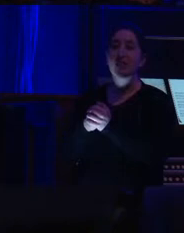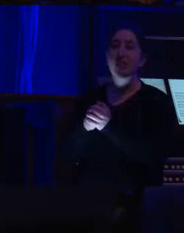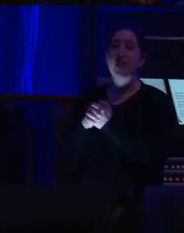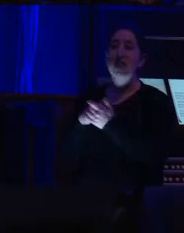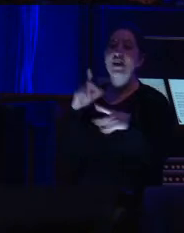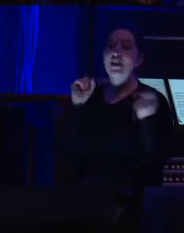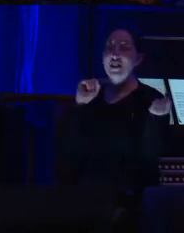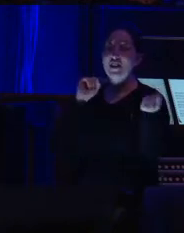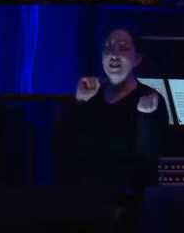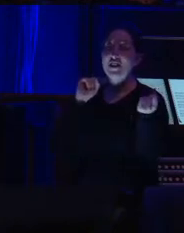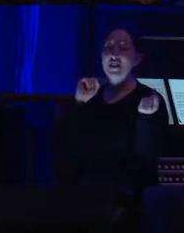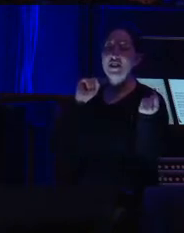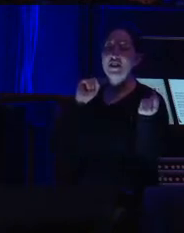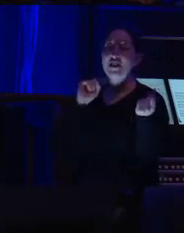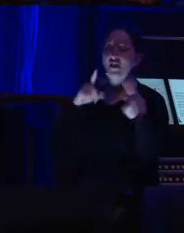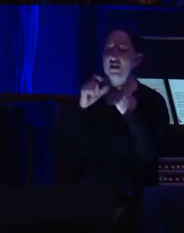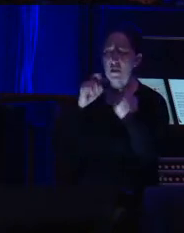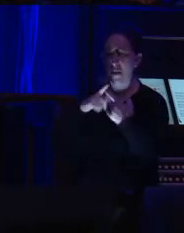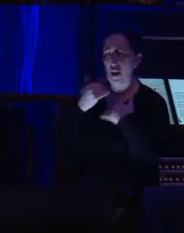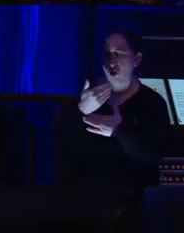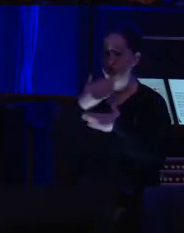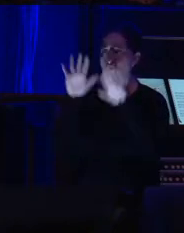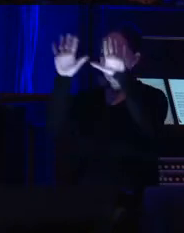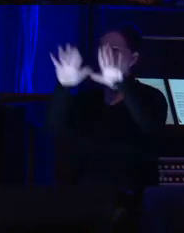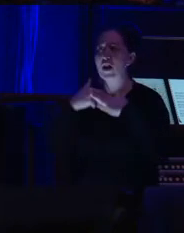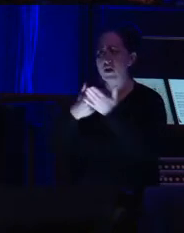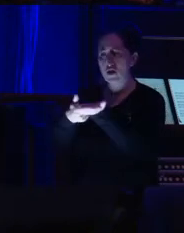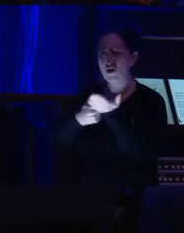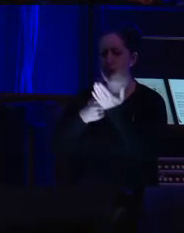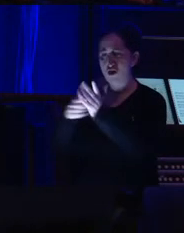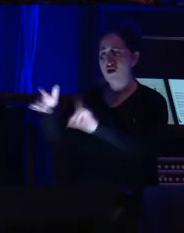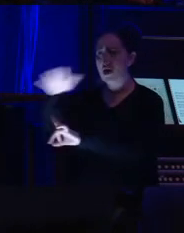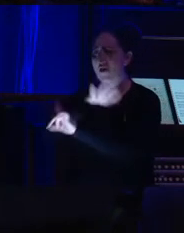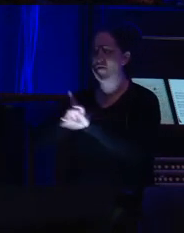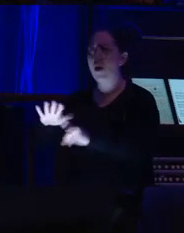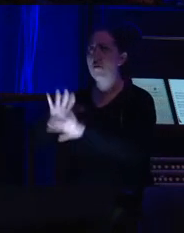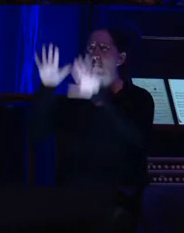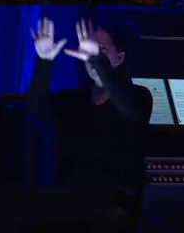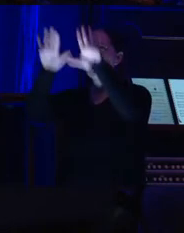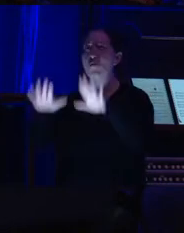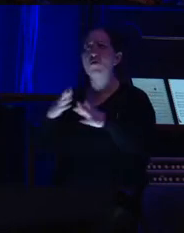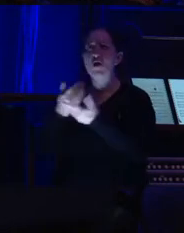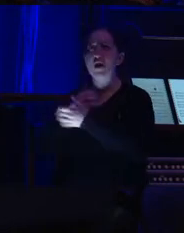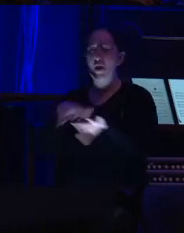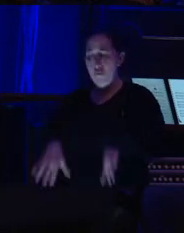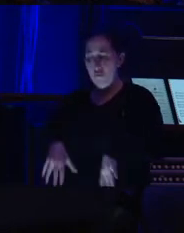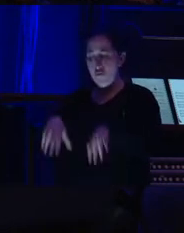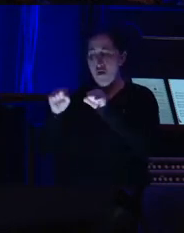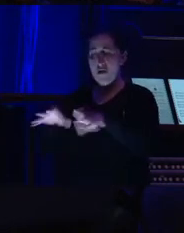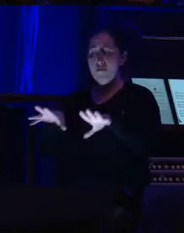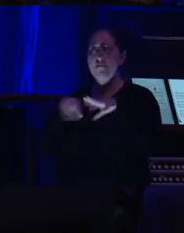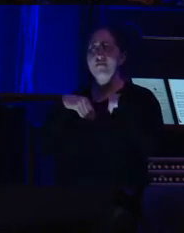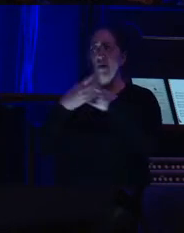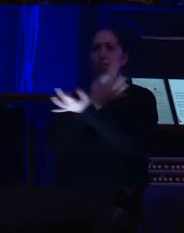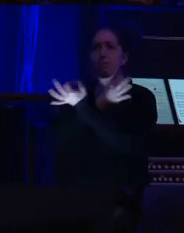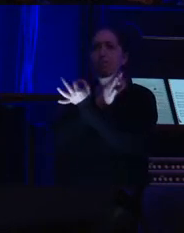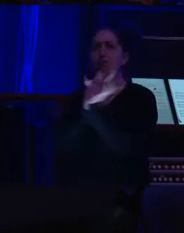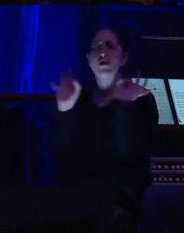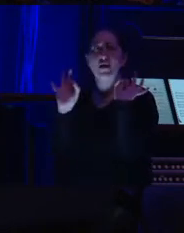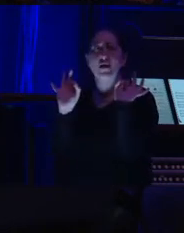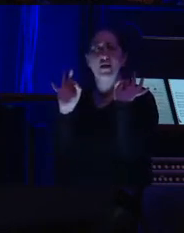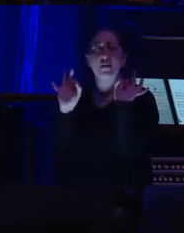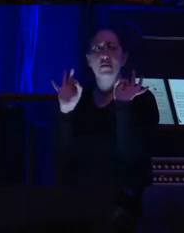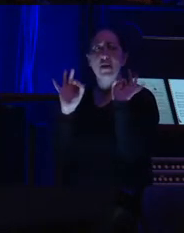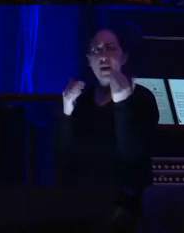the greatest range of discussion in an environment of the greatest possible freedom for its members and the greatest